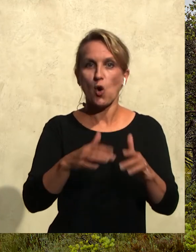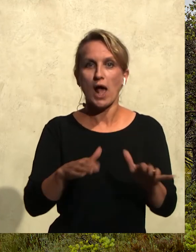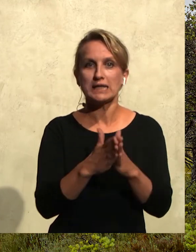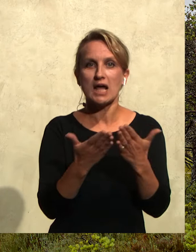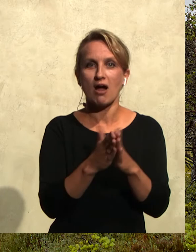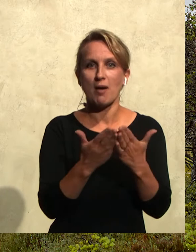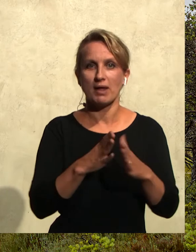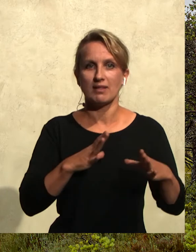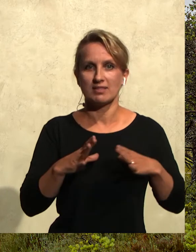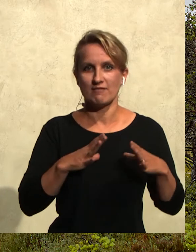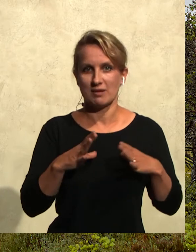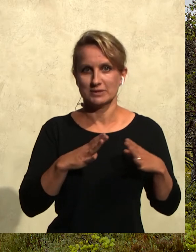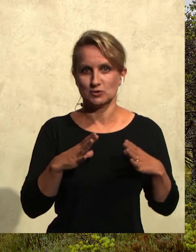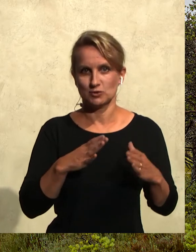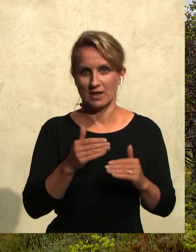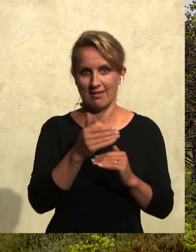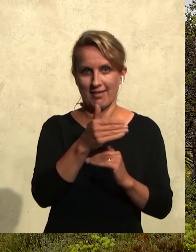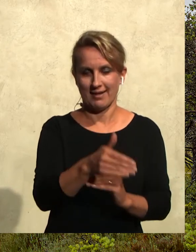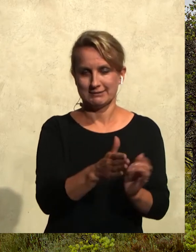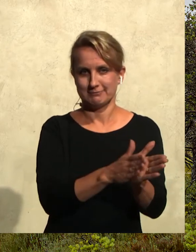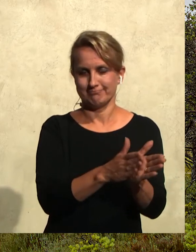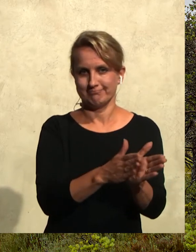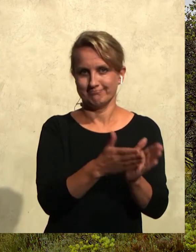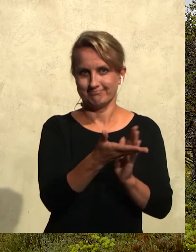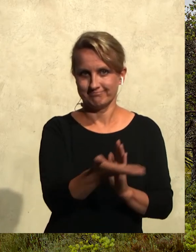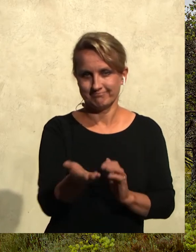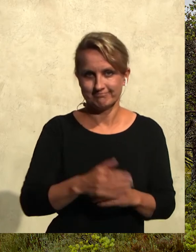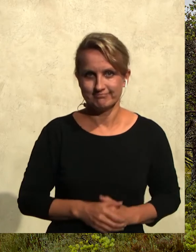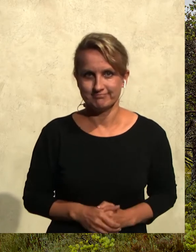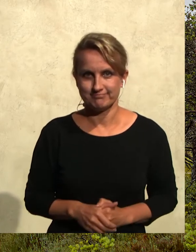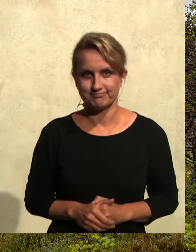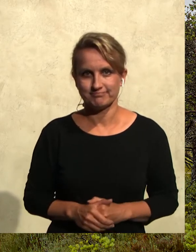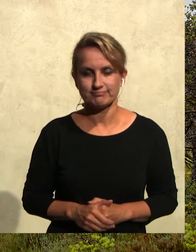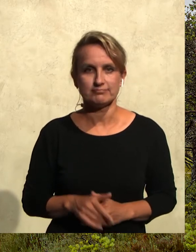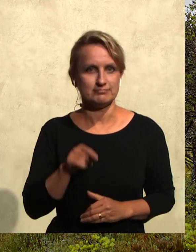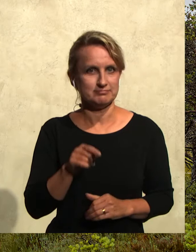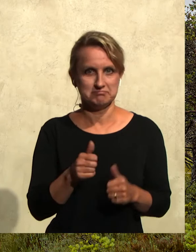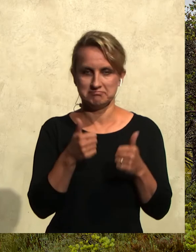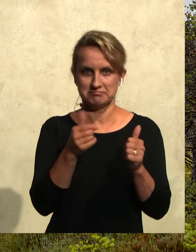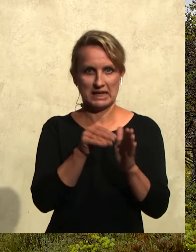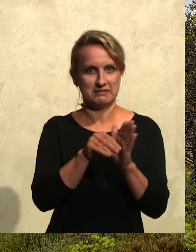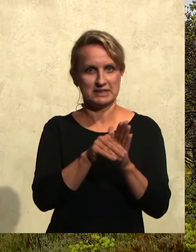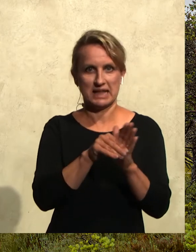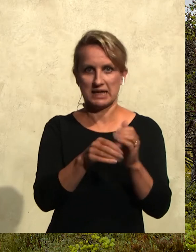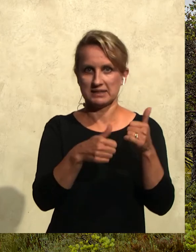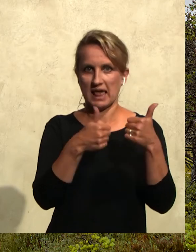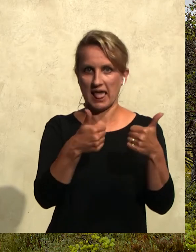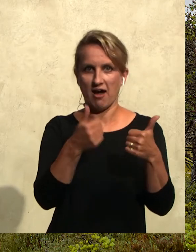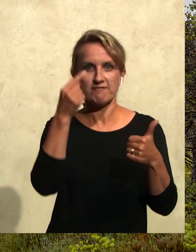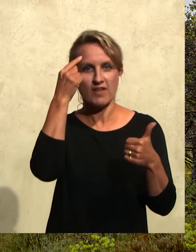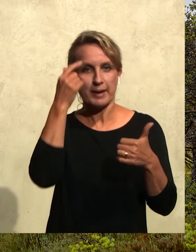framework for strengthened action and investment in mental health. And in fact,